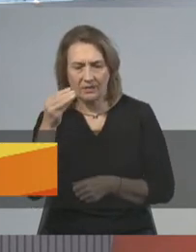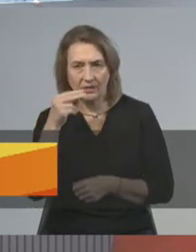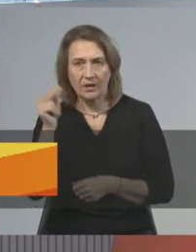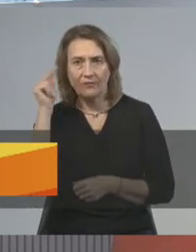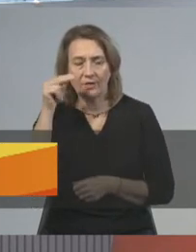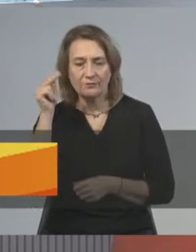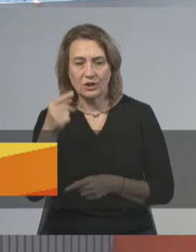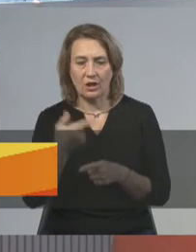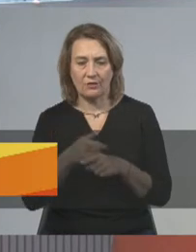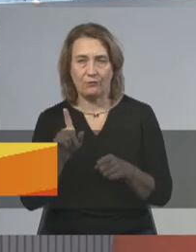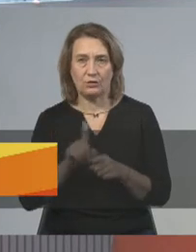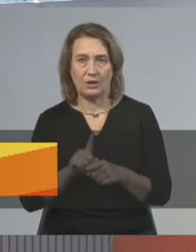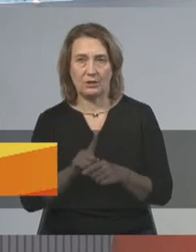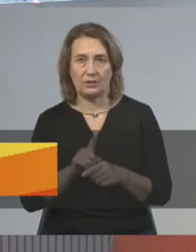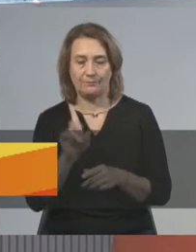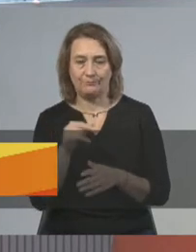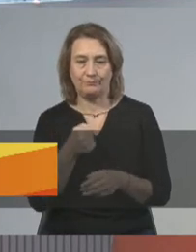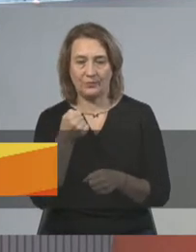experience